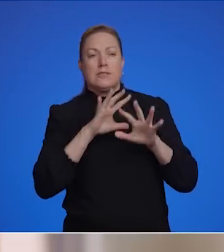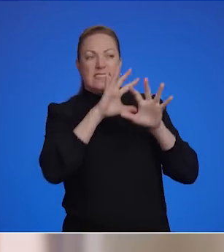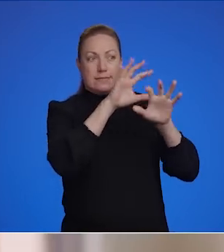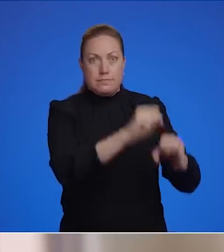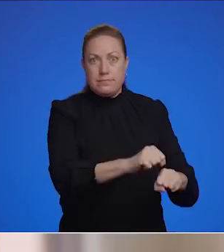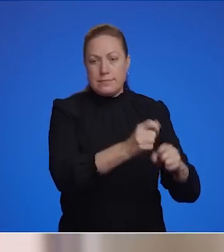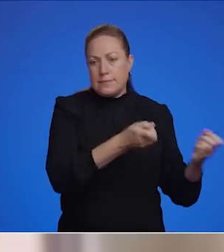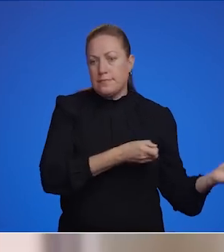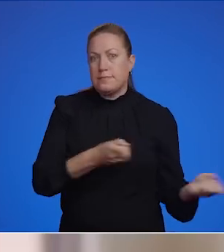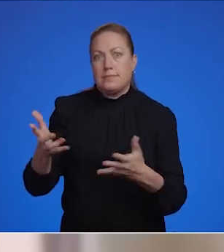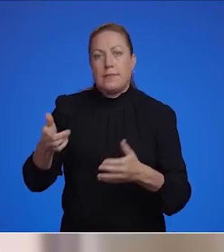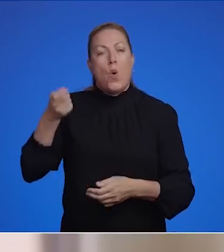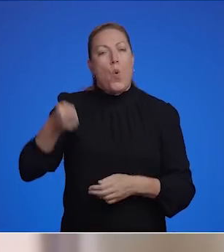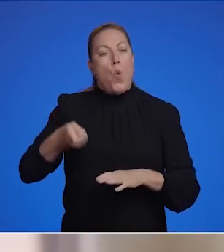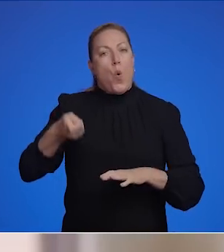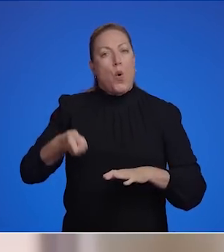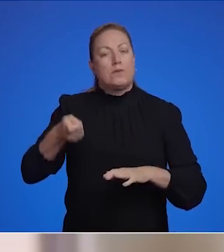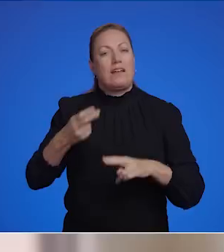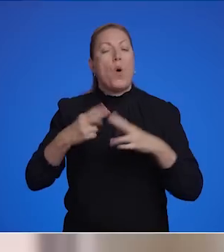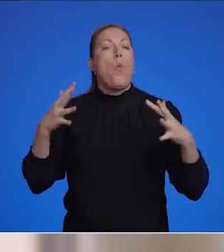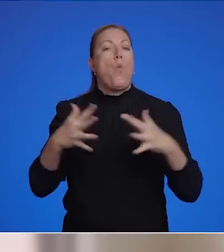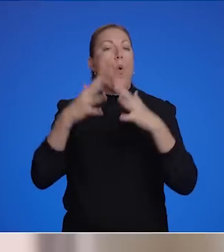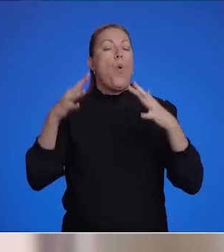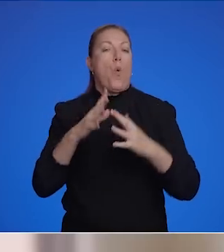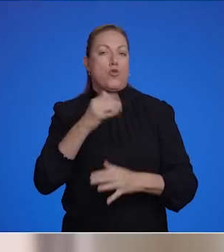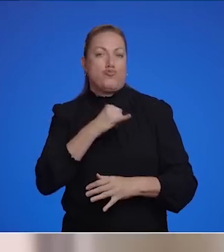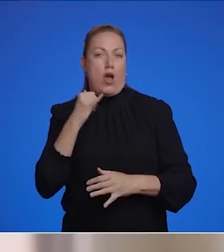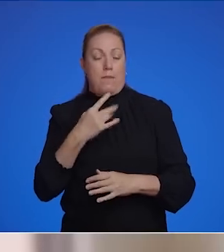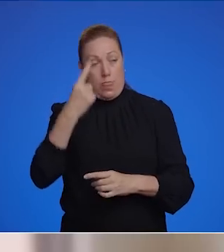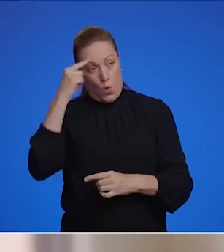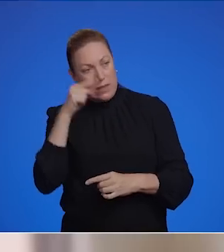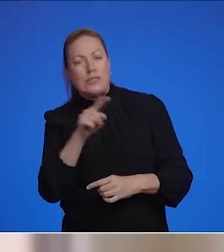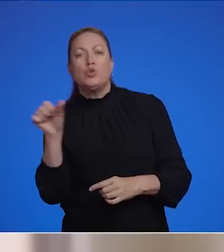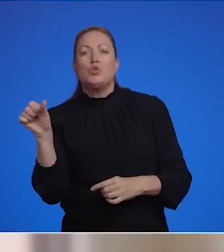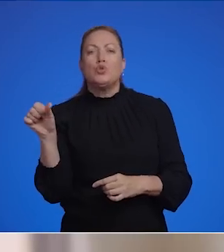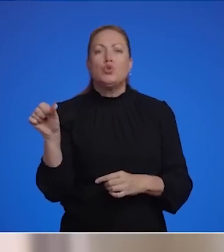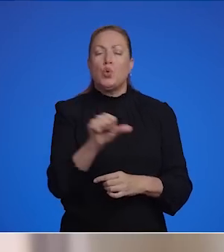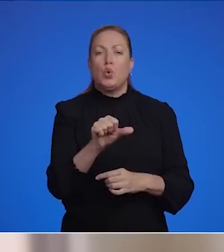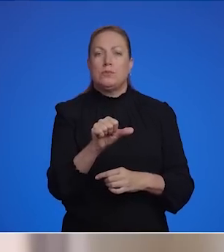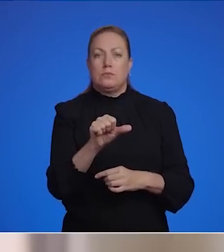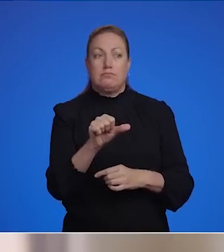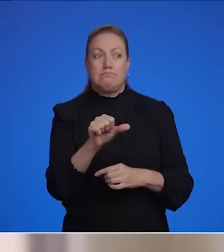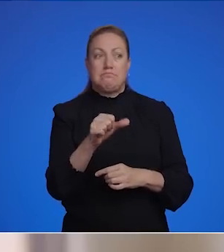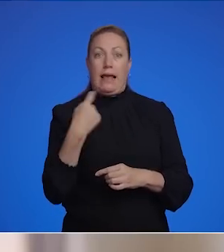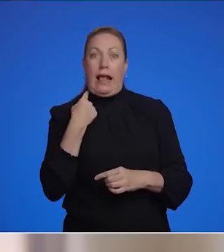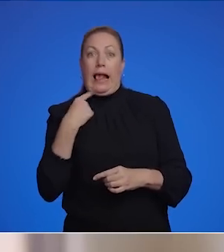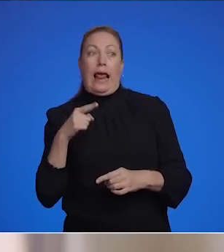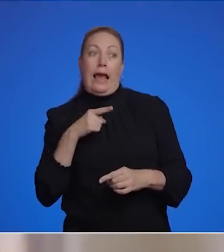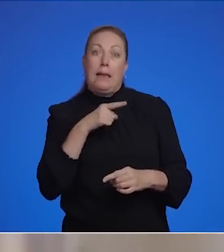to death, and the court declared that Höss should be executed at Auschwitz.